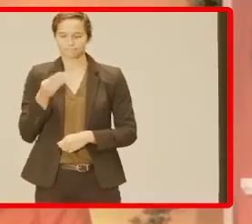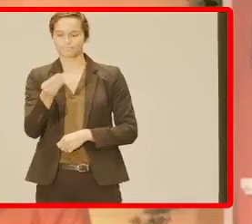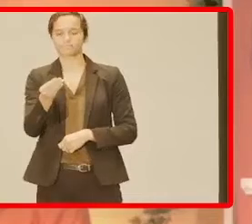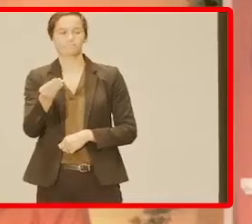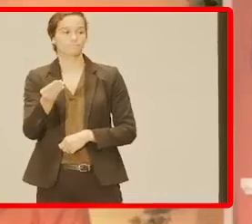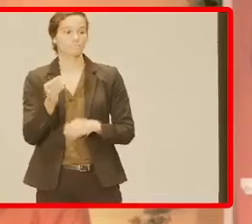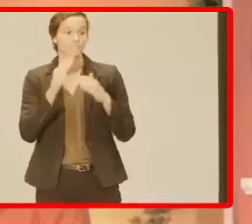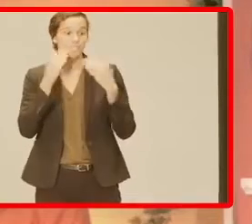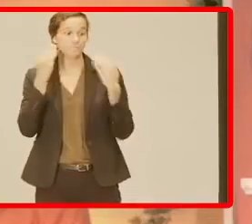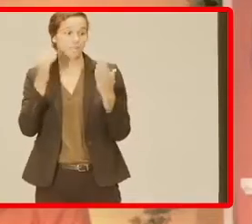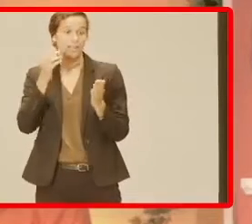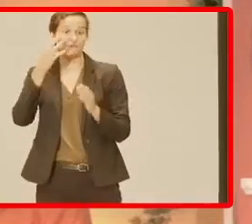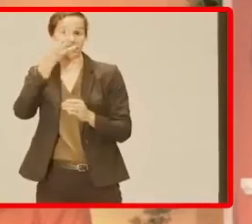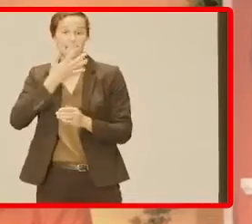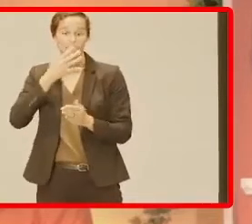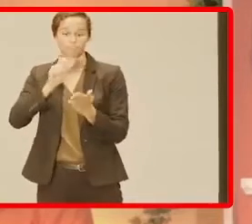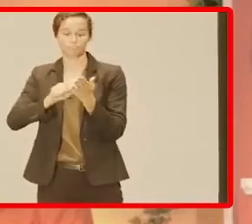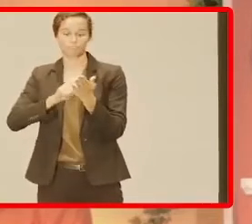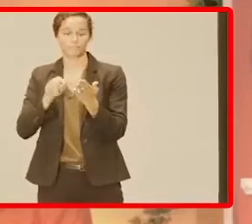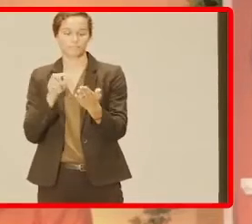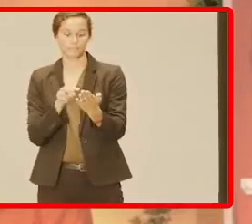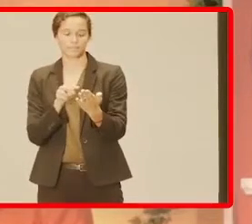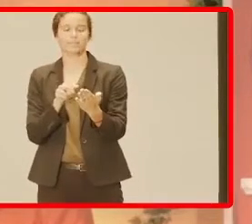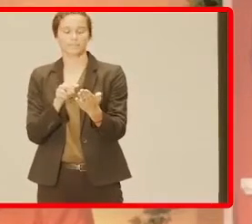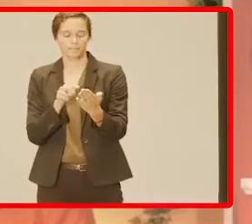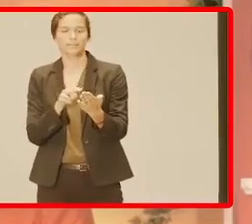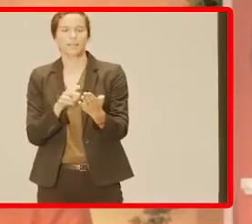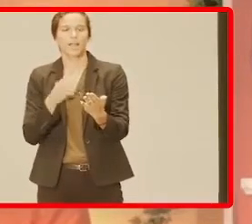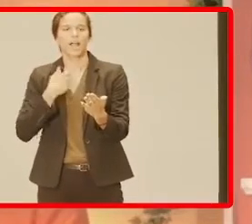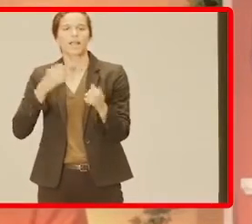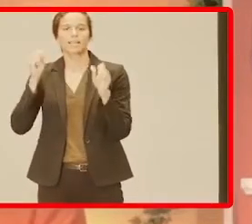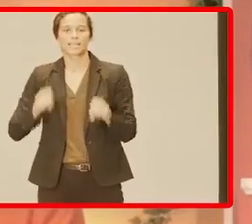and you tell yourself, I can do it.